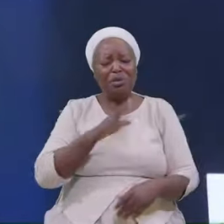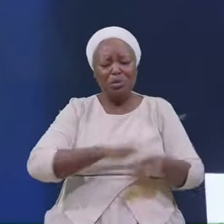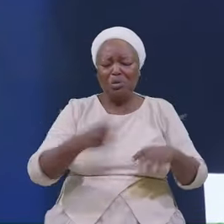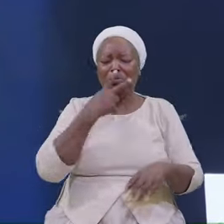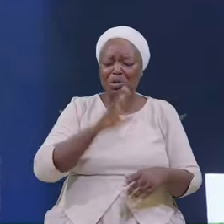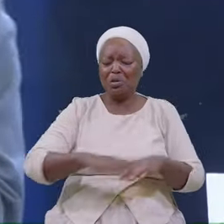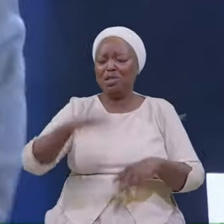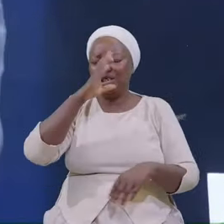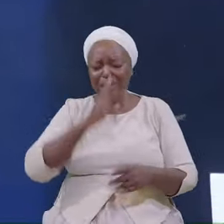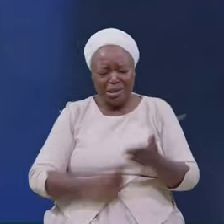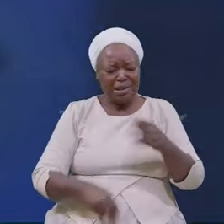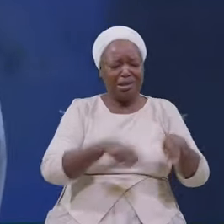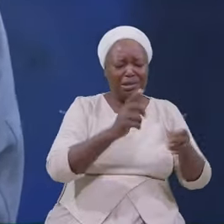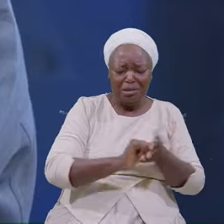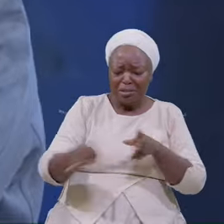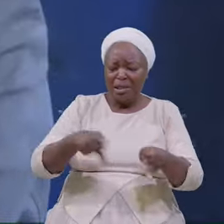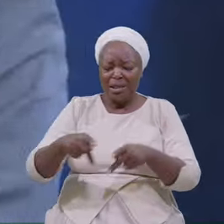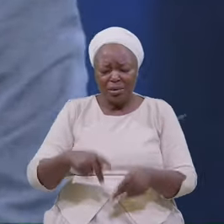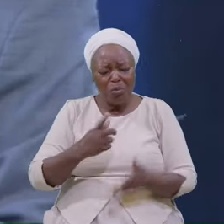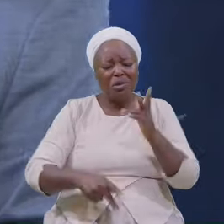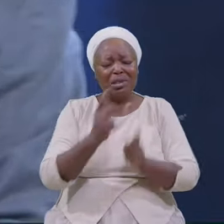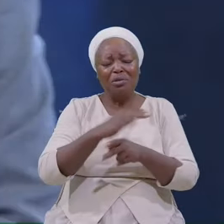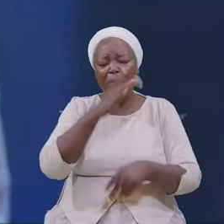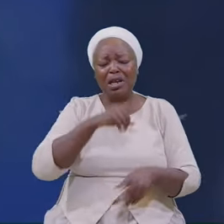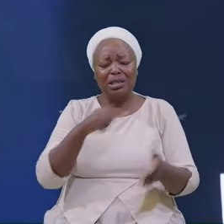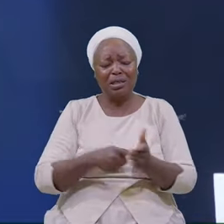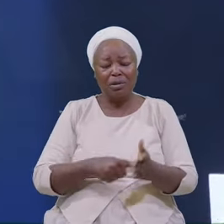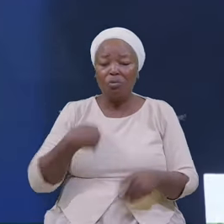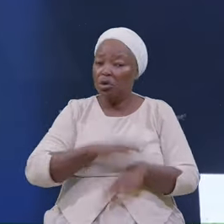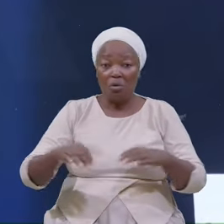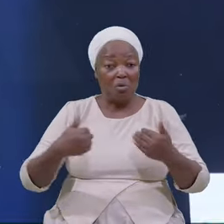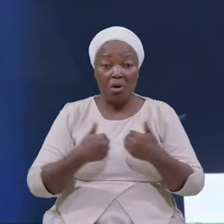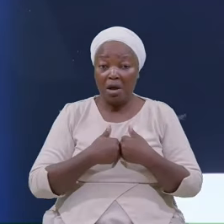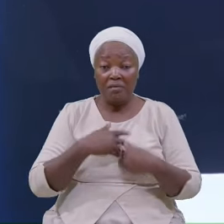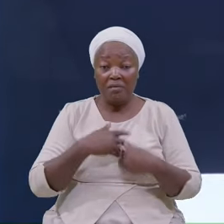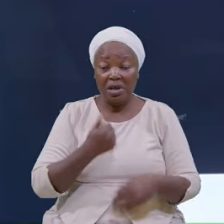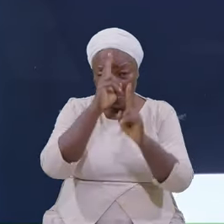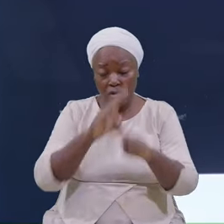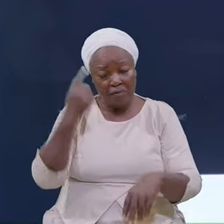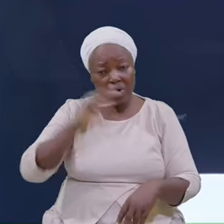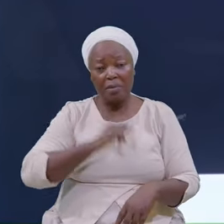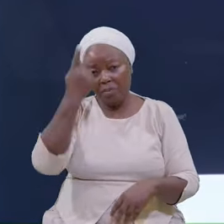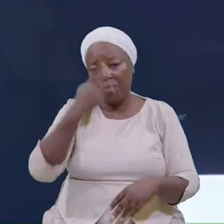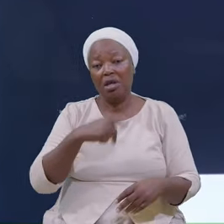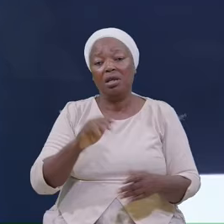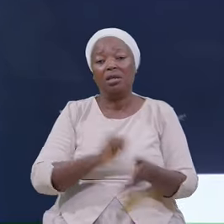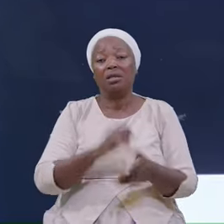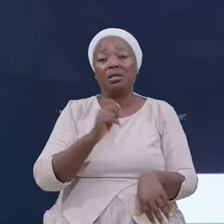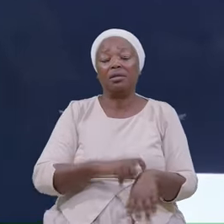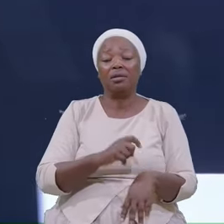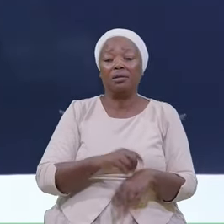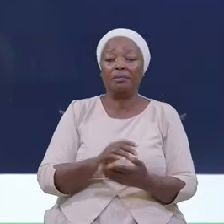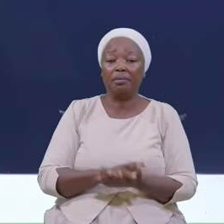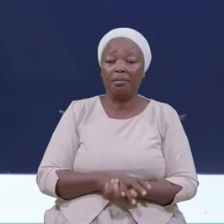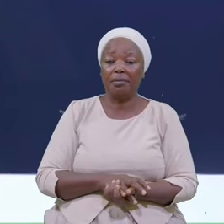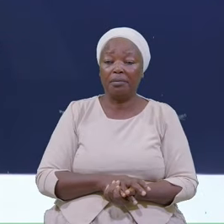mother is this? We didn't honor them. Quand maman appelle la jeune fille, qu'il ne faut pas joindre à ces gens-là, sinon ils vont dire tout à bien. Mais dans